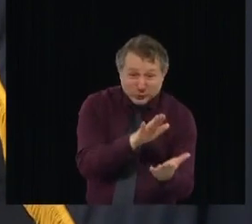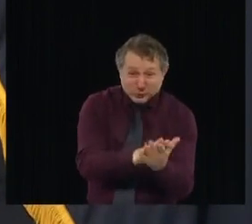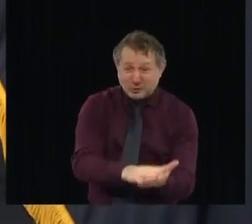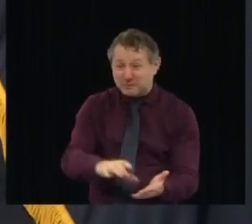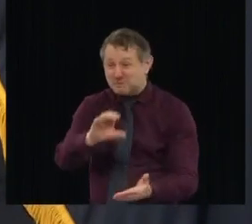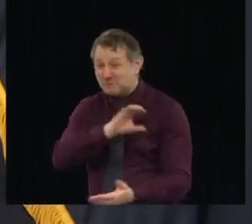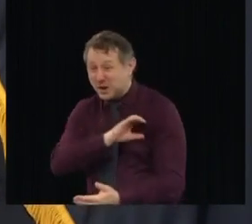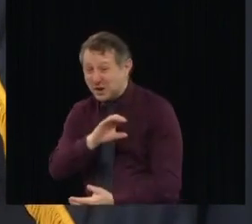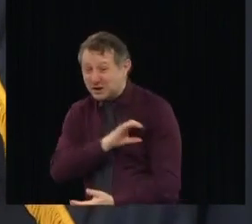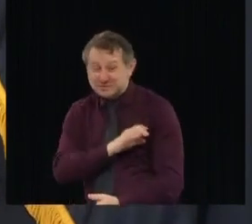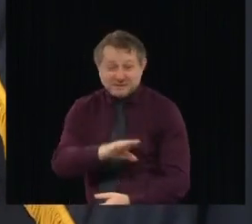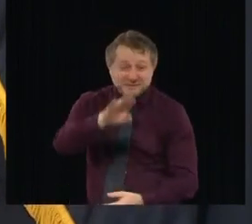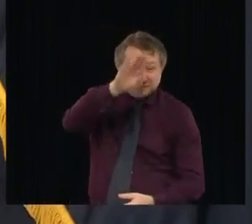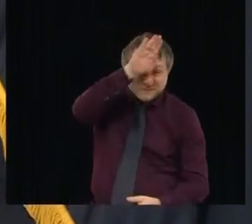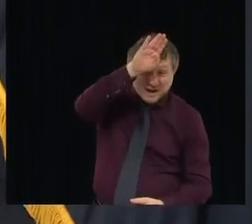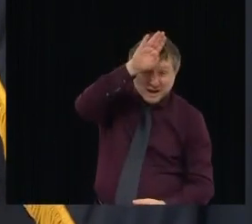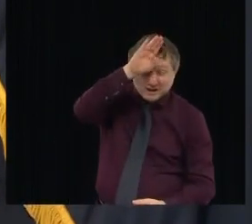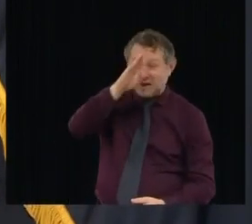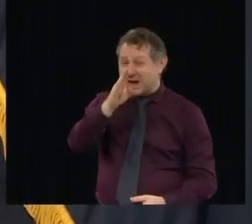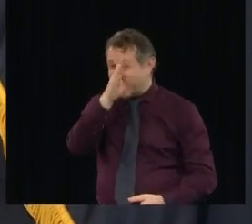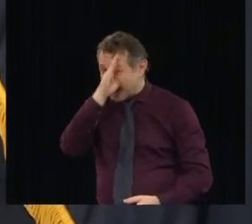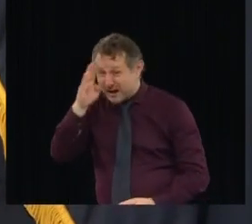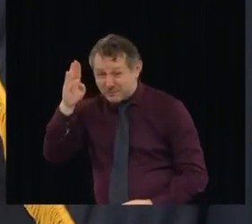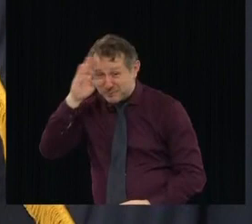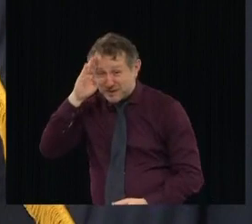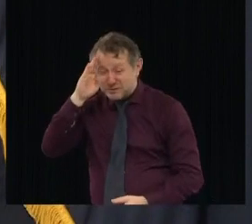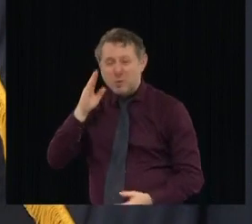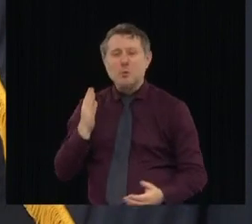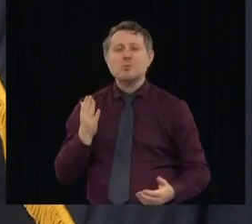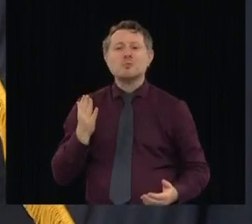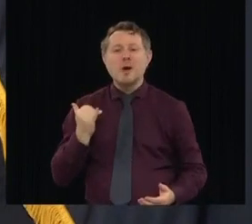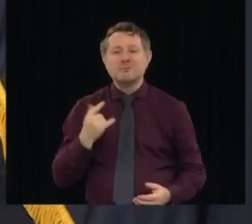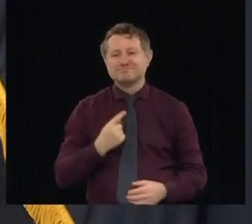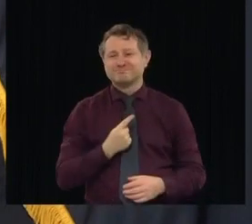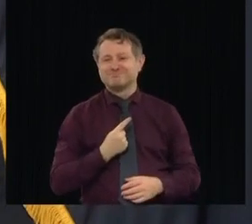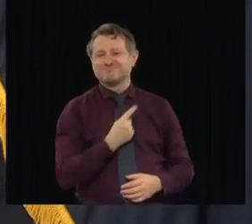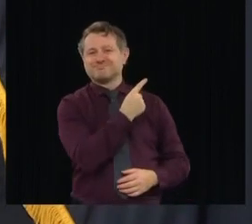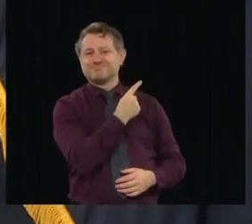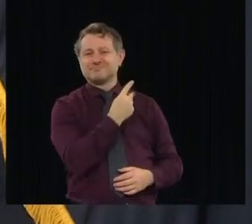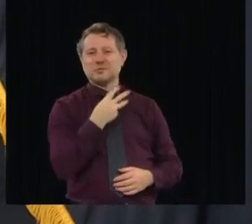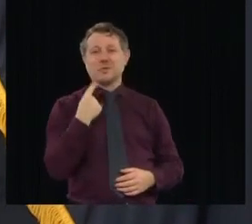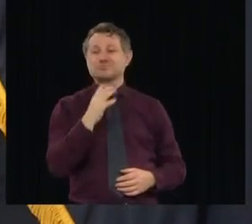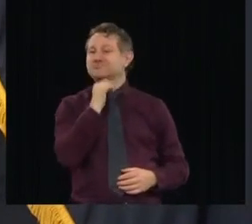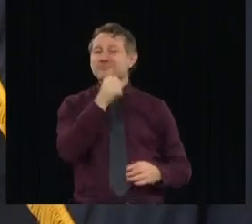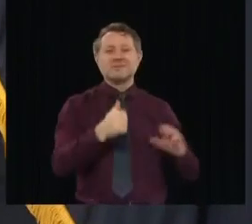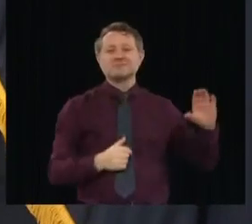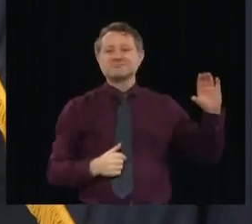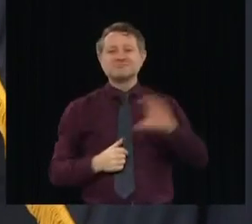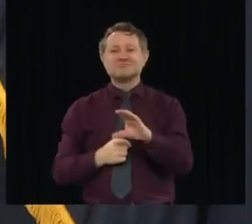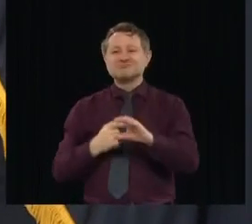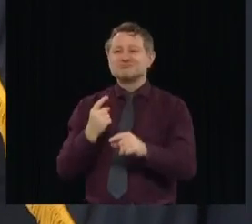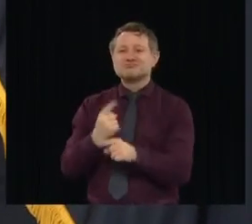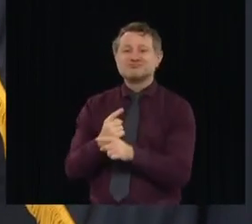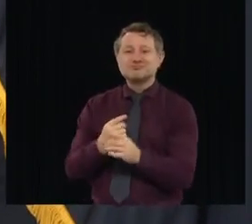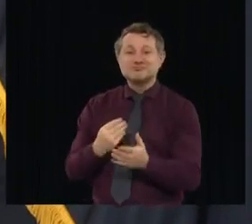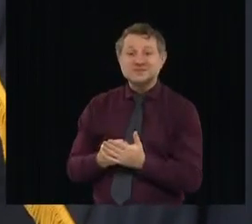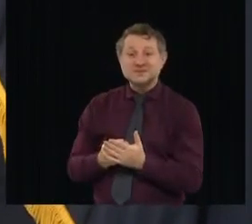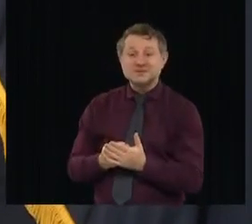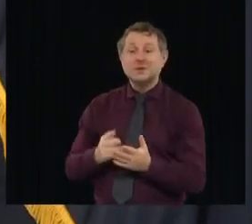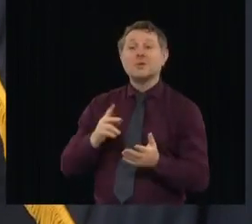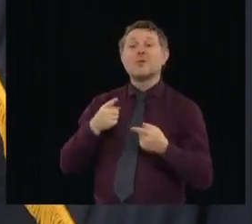hospitals, because Washington didn't provide reasonable funding, when they did bail